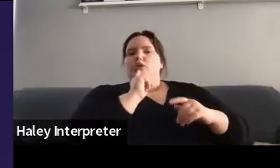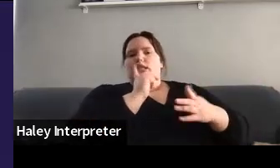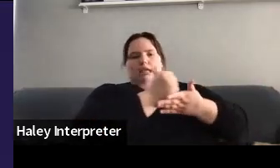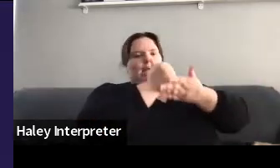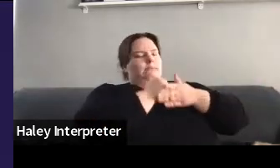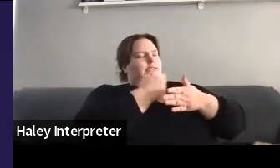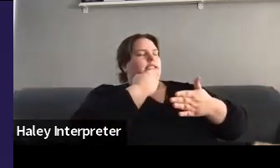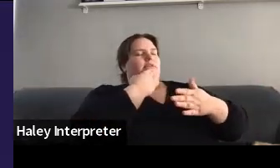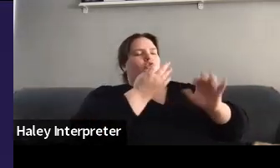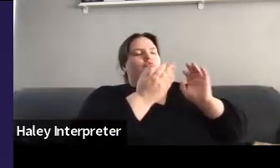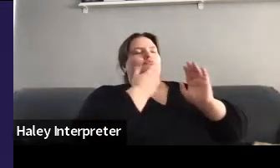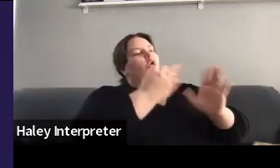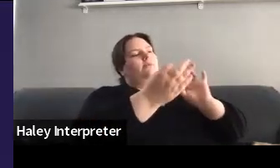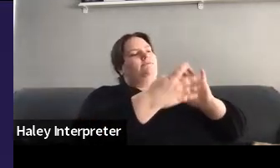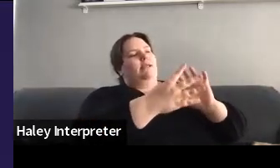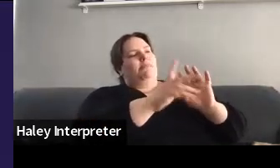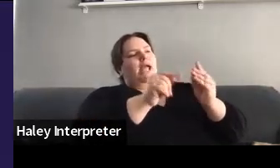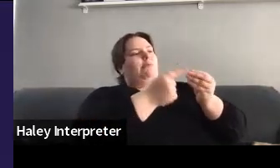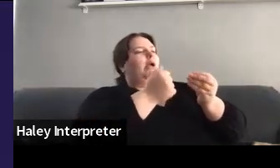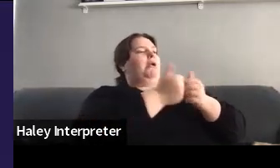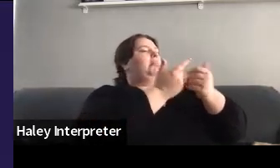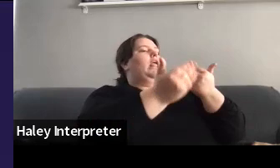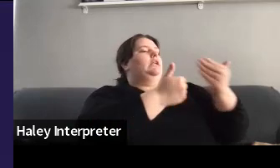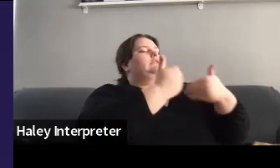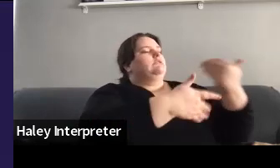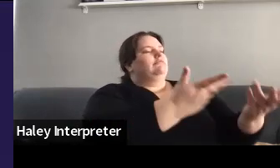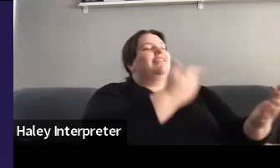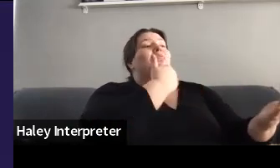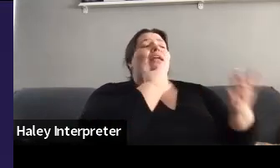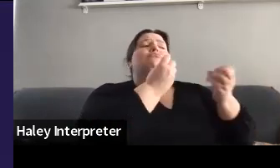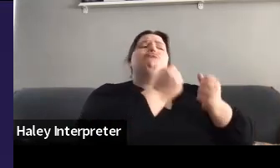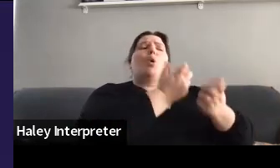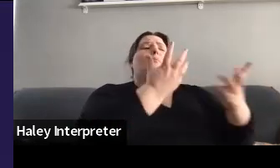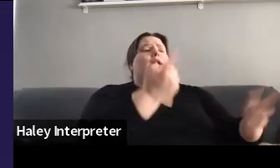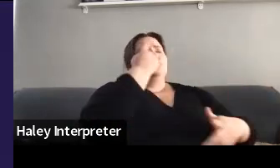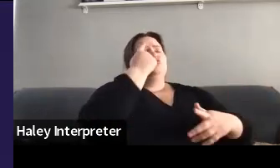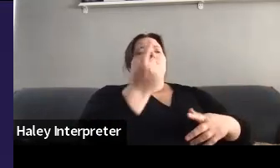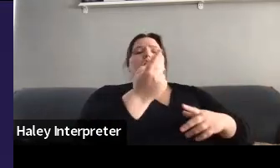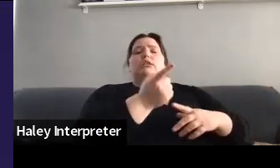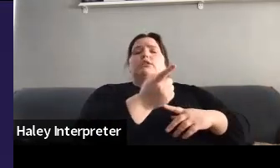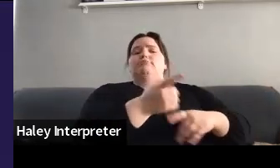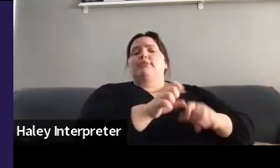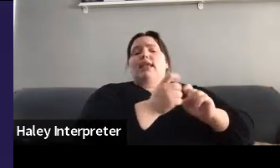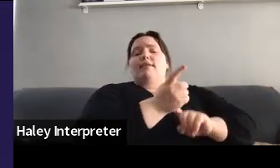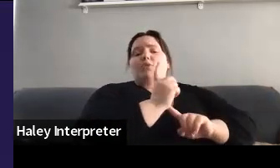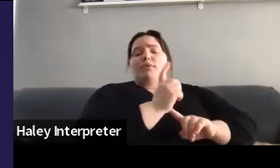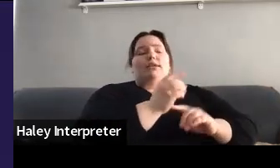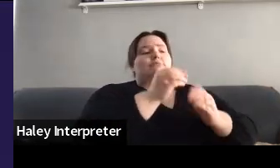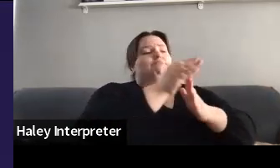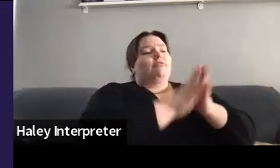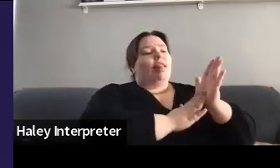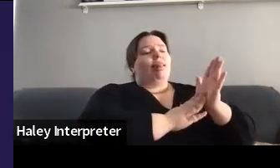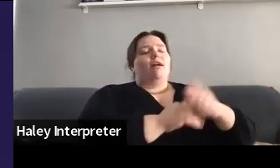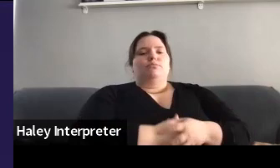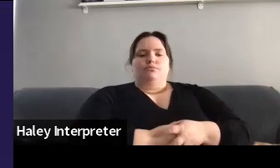good feedback to our funders about how things are working. So thank you so much for taking a few minutes to fill out the survey. Laura, I